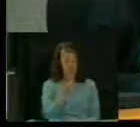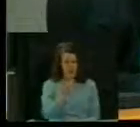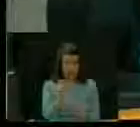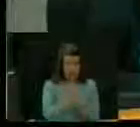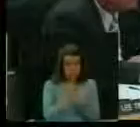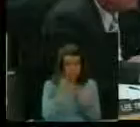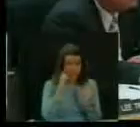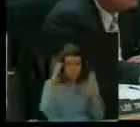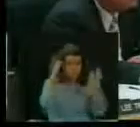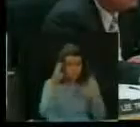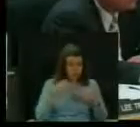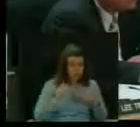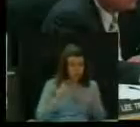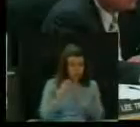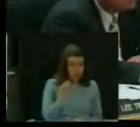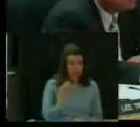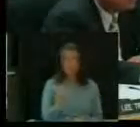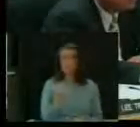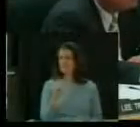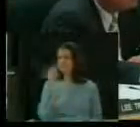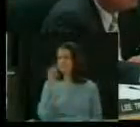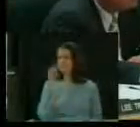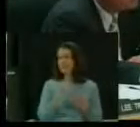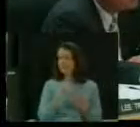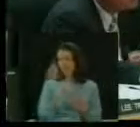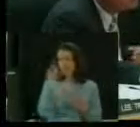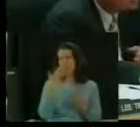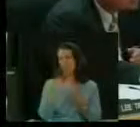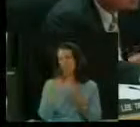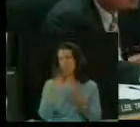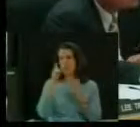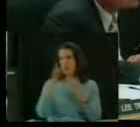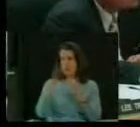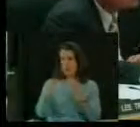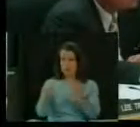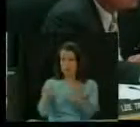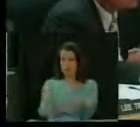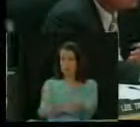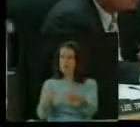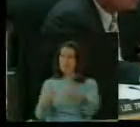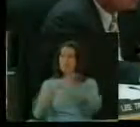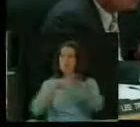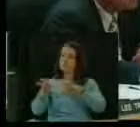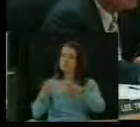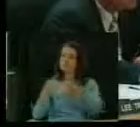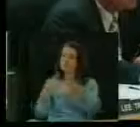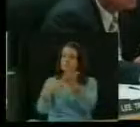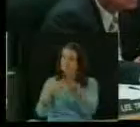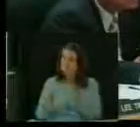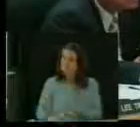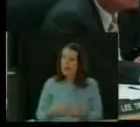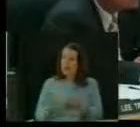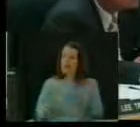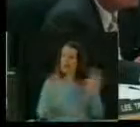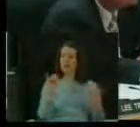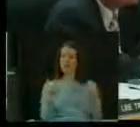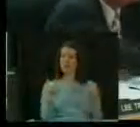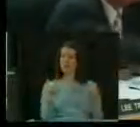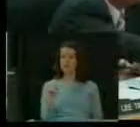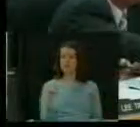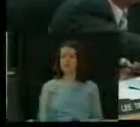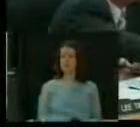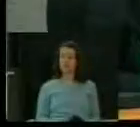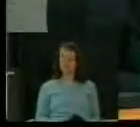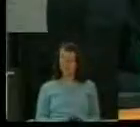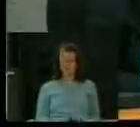it clarified. And this is why it would be good for a body of people such as this to take a look at it and bring recommendations here so that it is clarified.